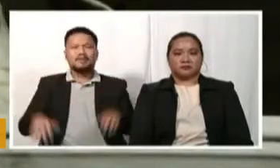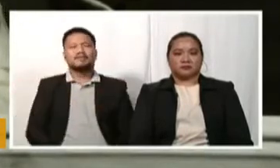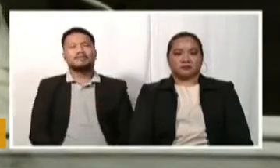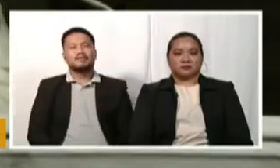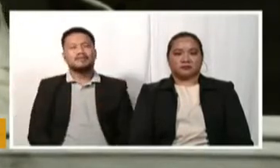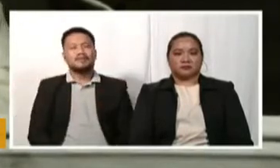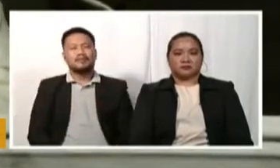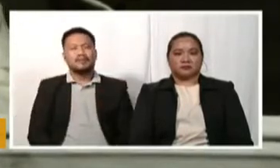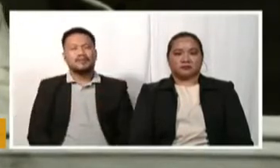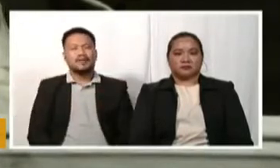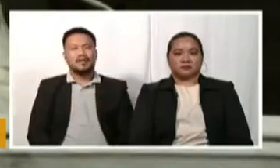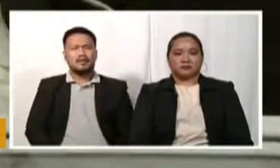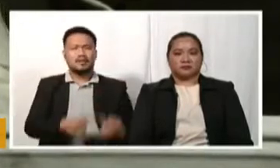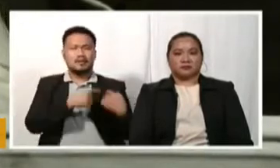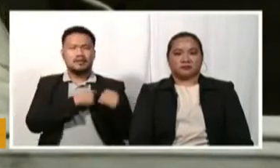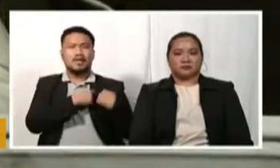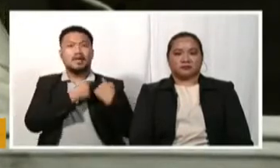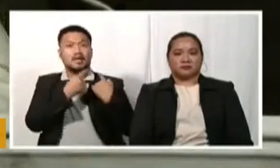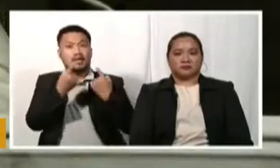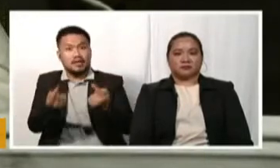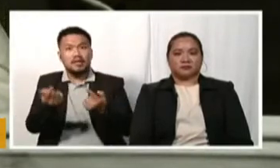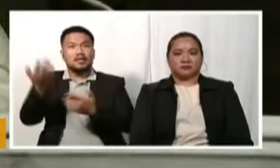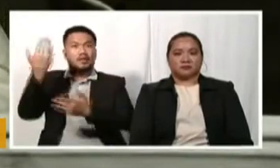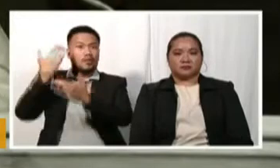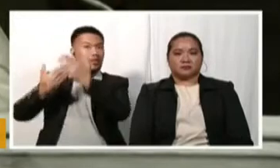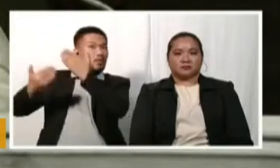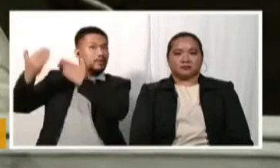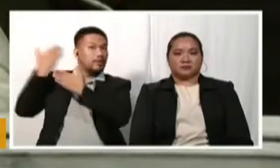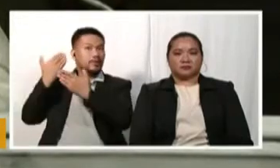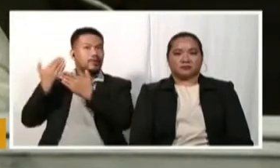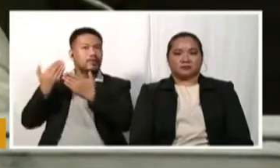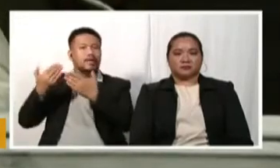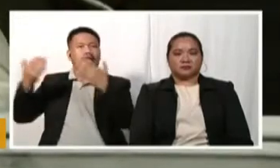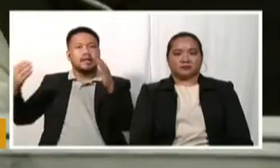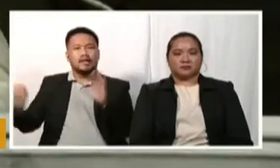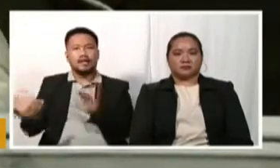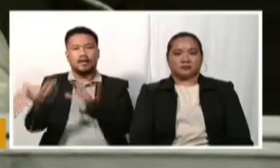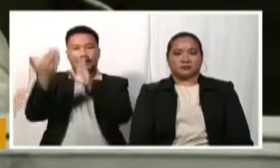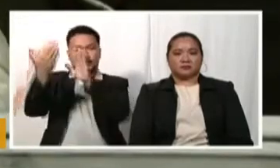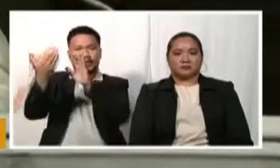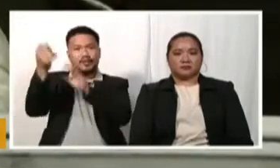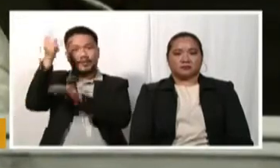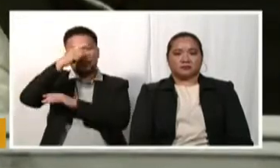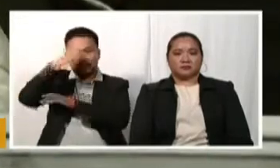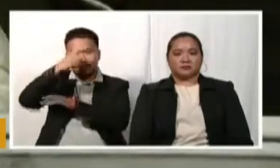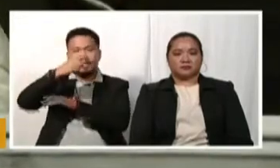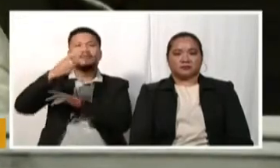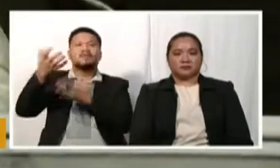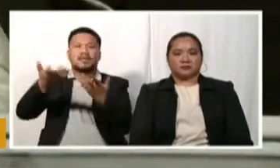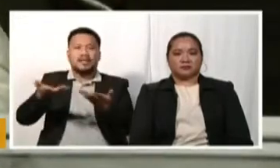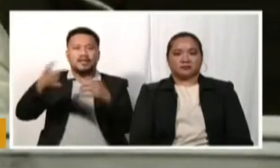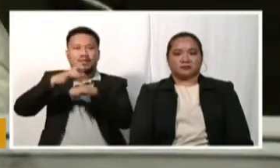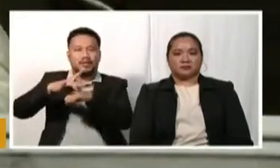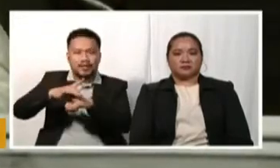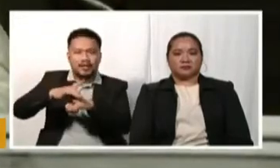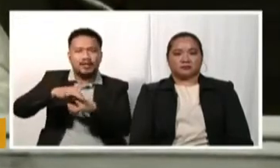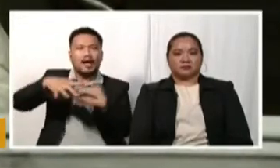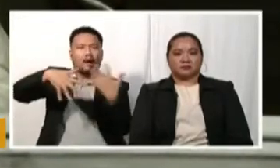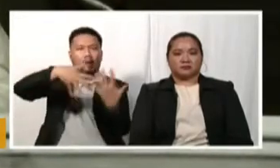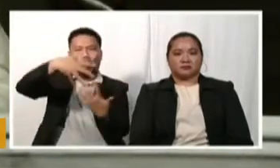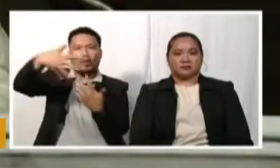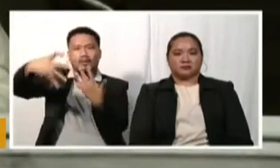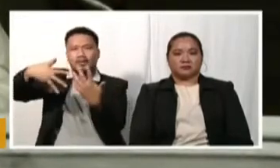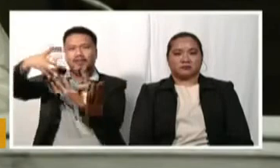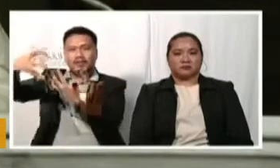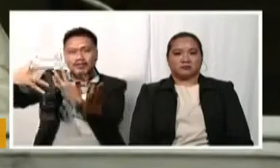Since then, she has appeared on earth and moved among people. She is